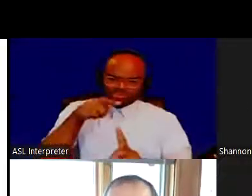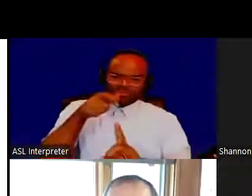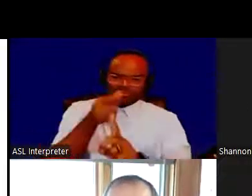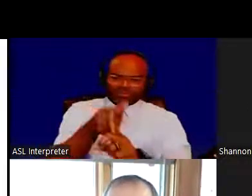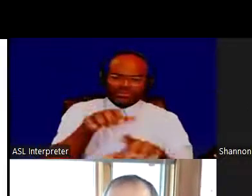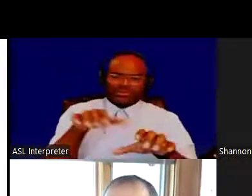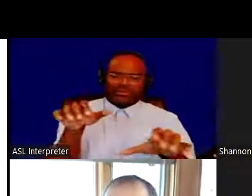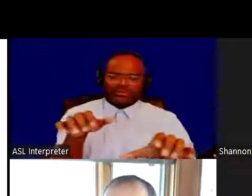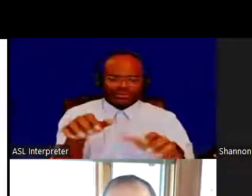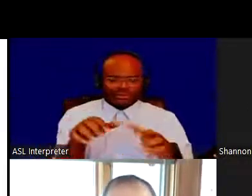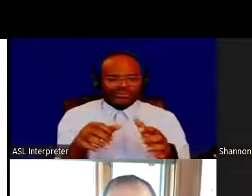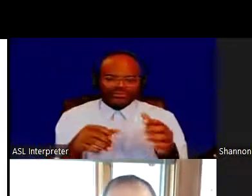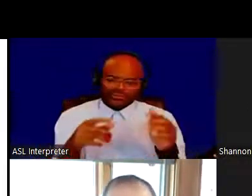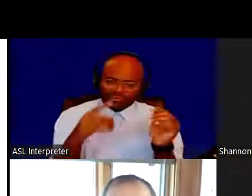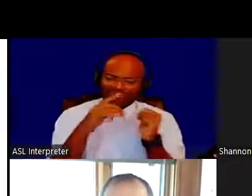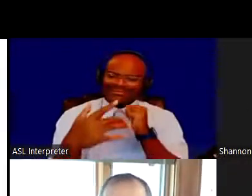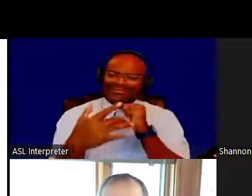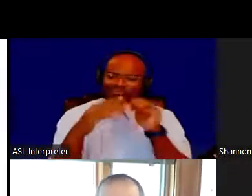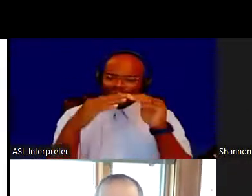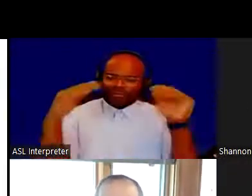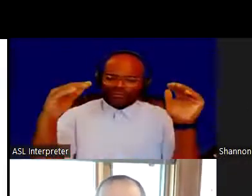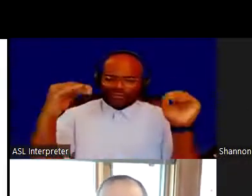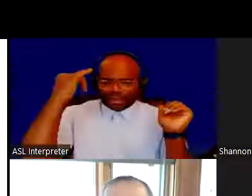level ideas.